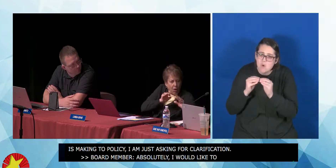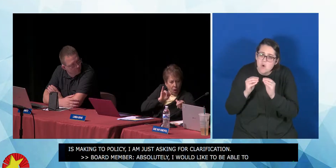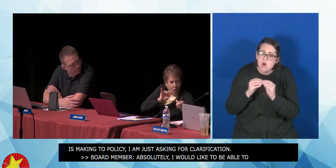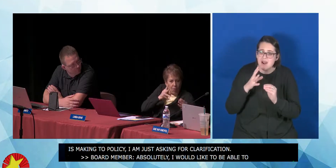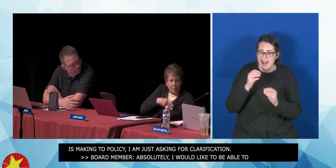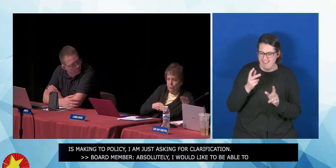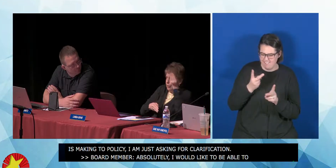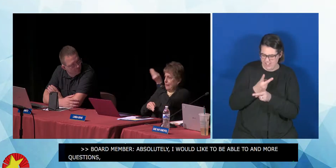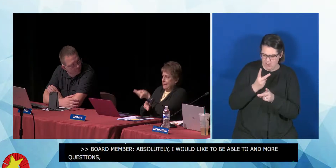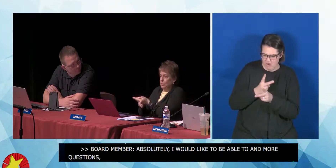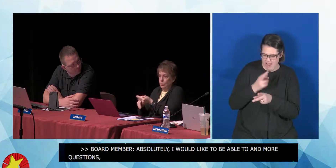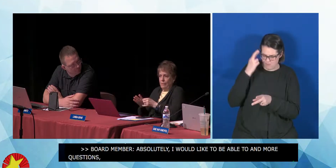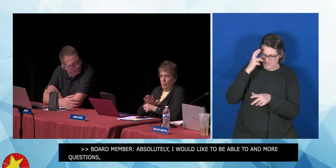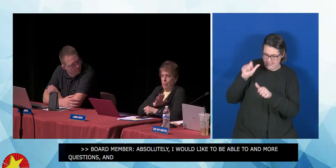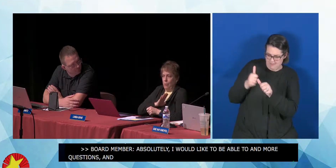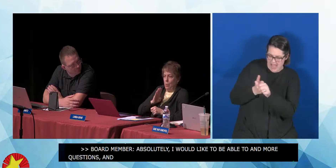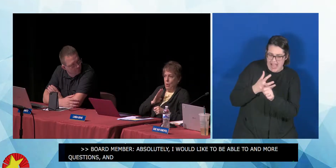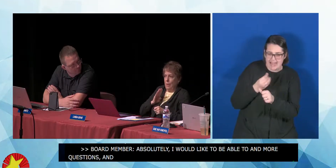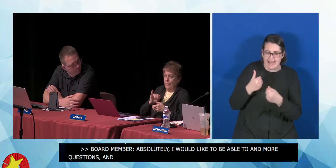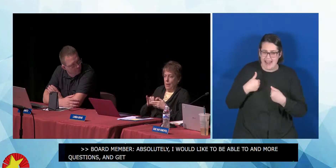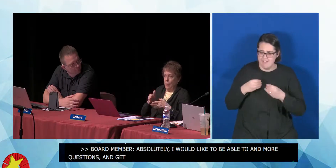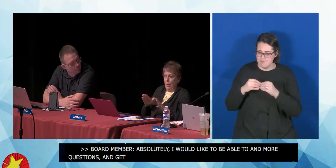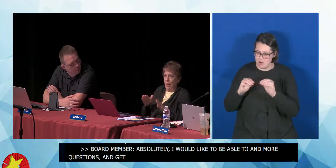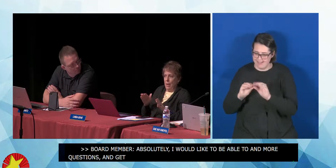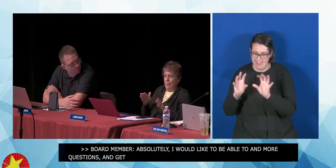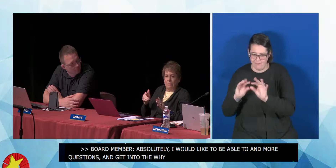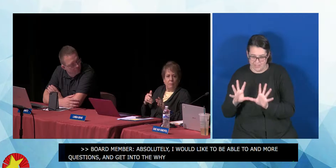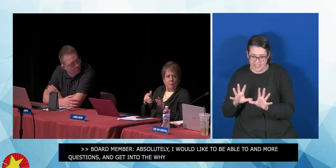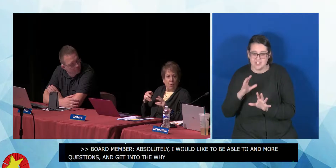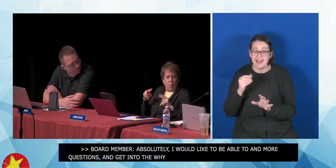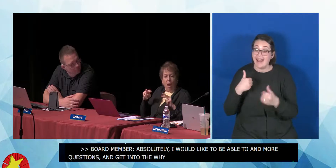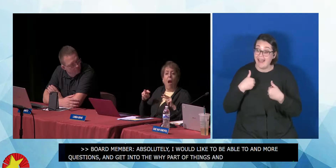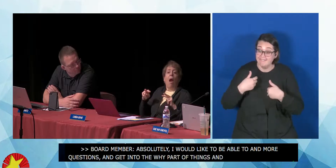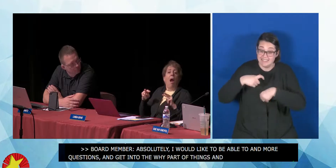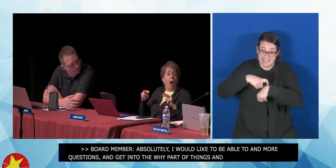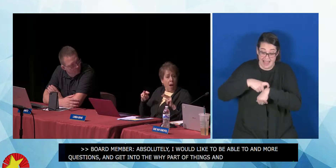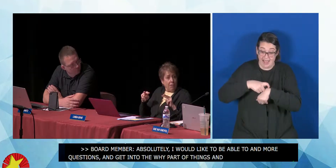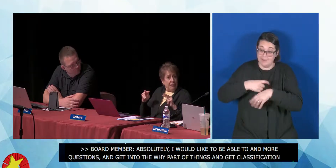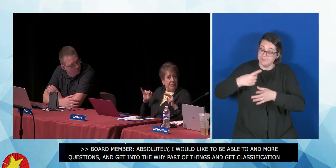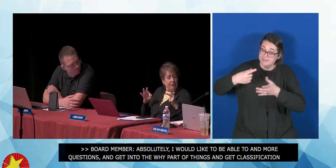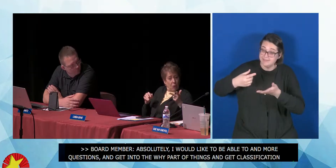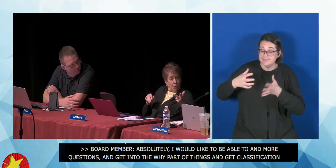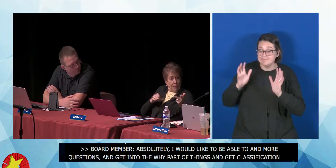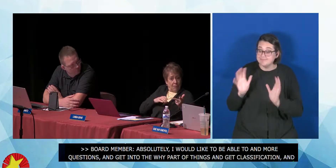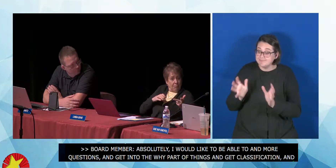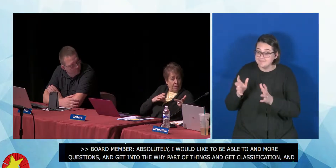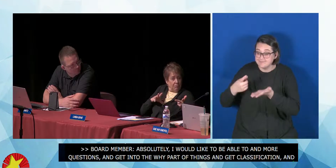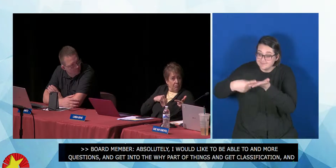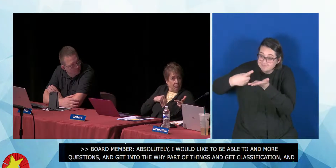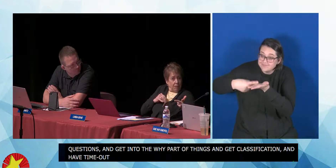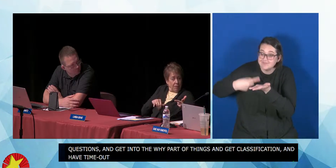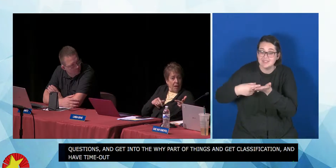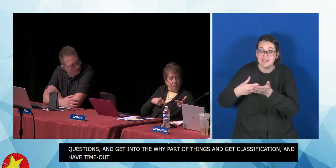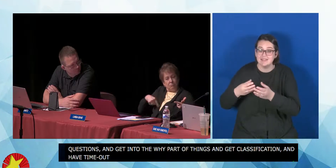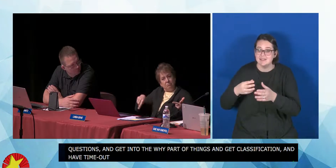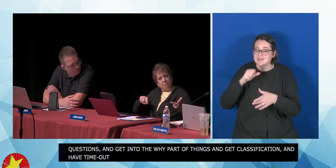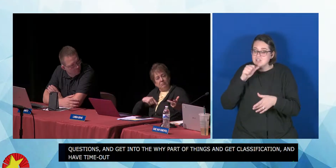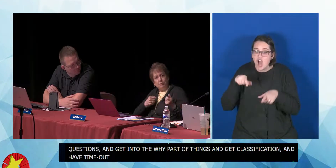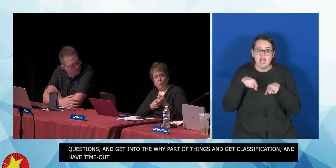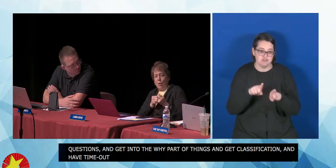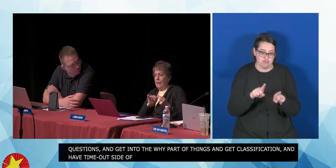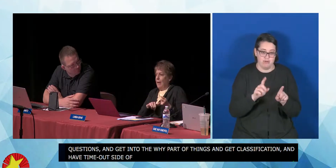of certain things and get clarification and have time to have that conversation outside of the regular board meeting. We can bring that information